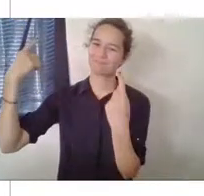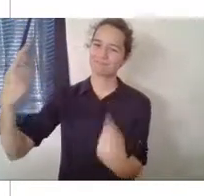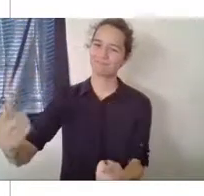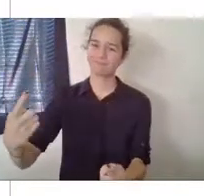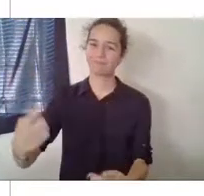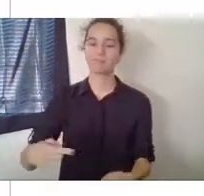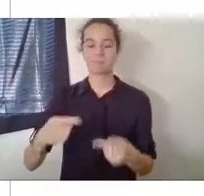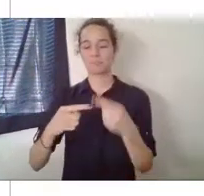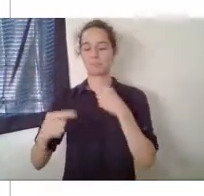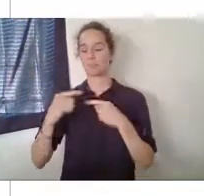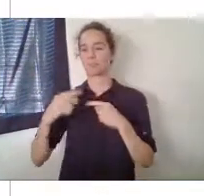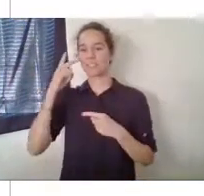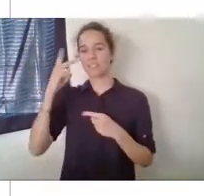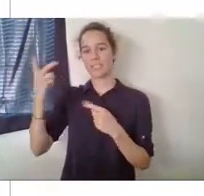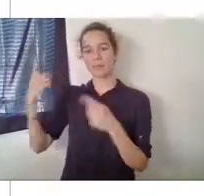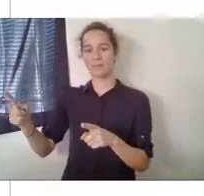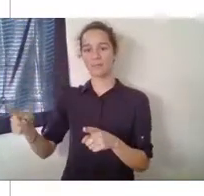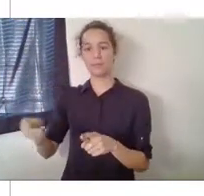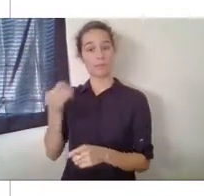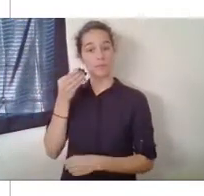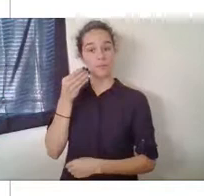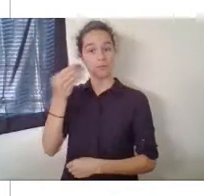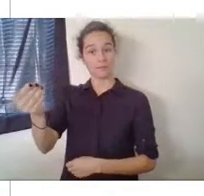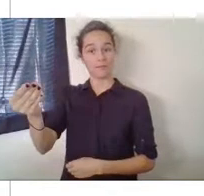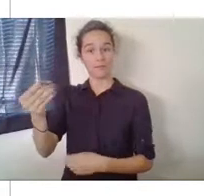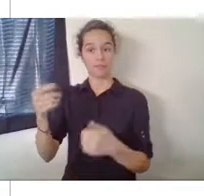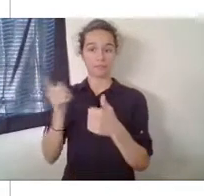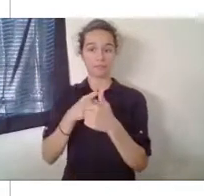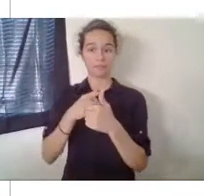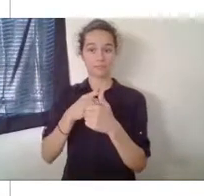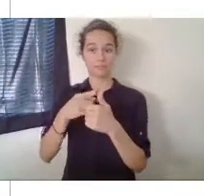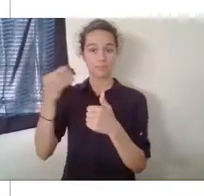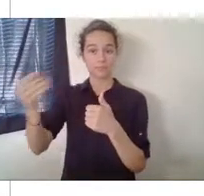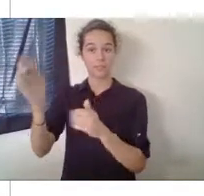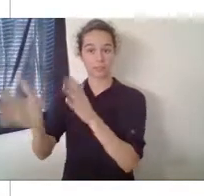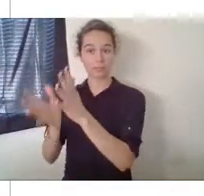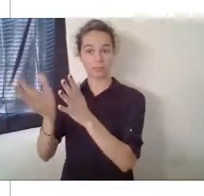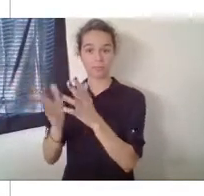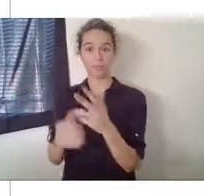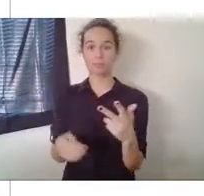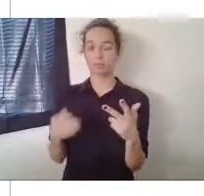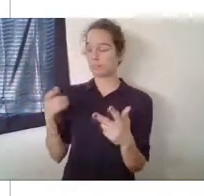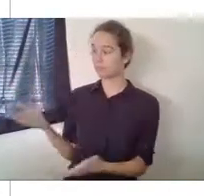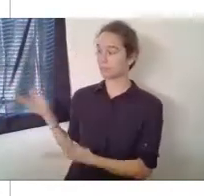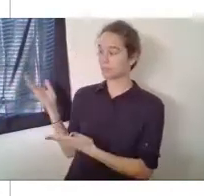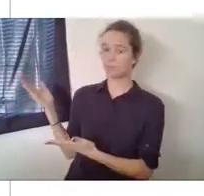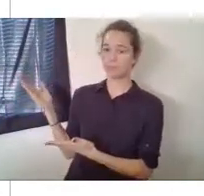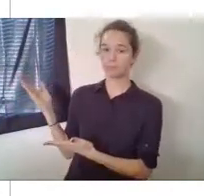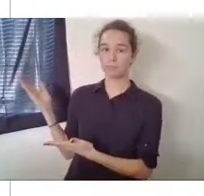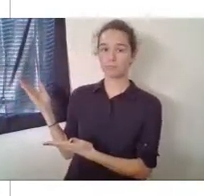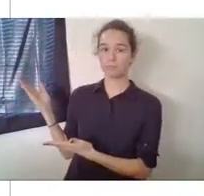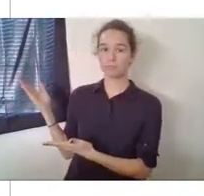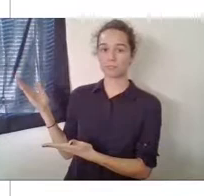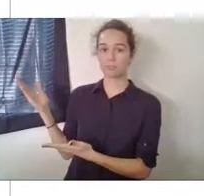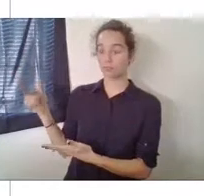give. This quarter at the GSB, I went to this communications class. So this gesture is used to give